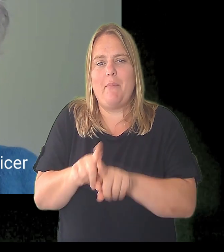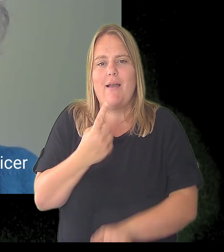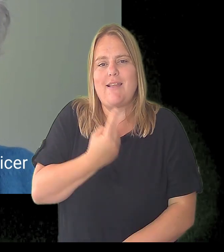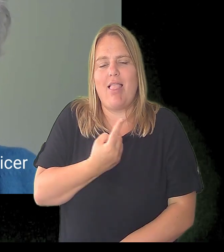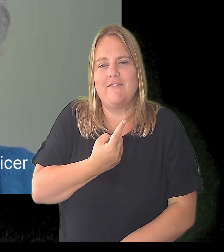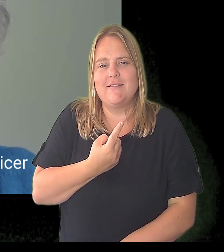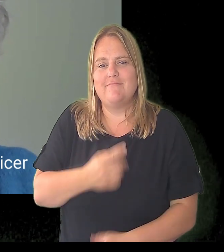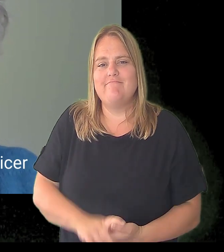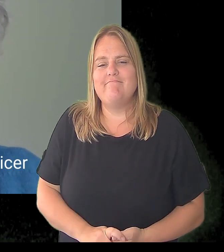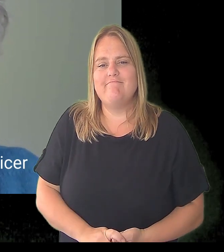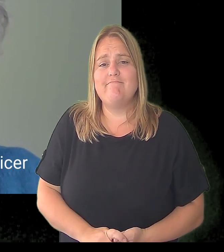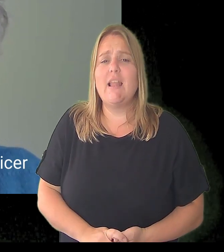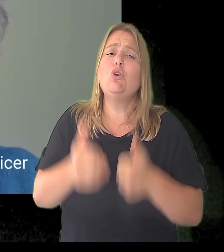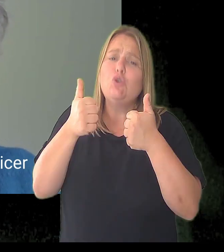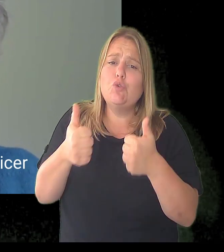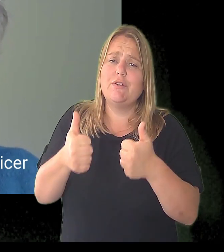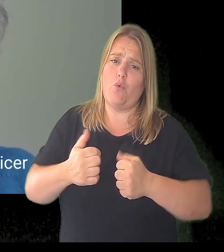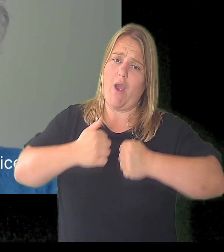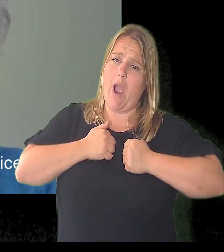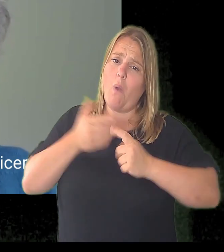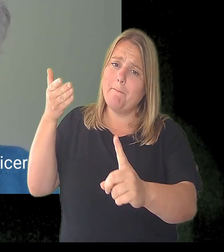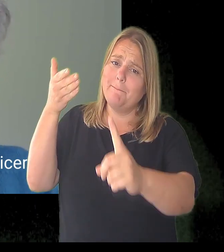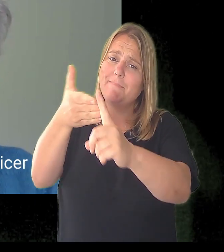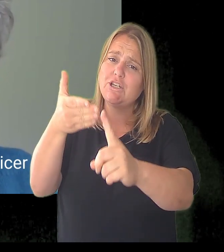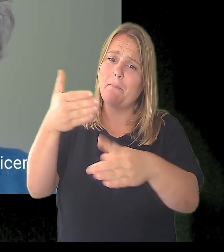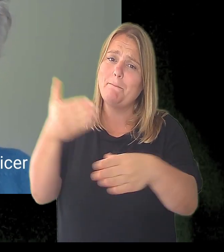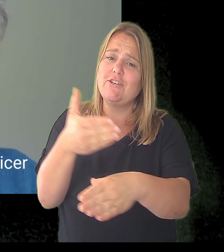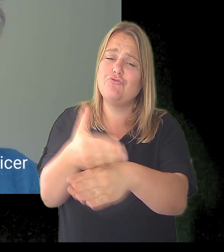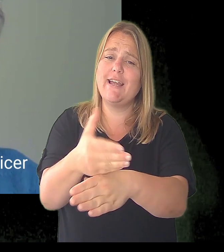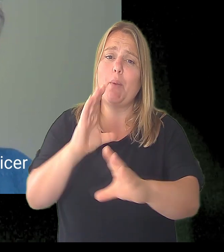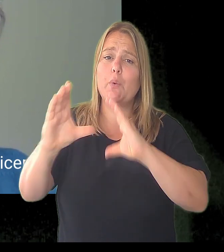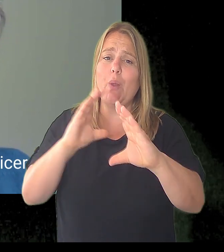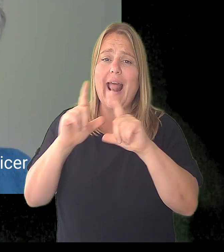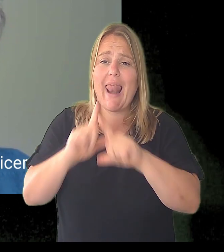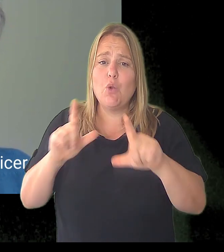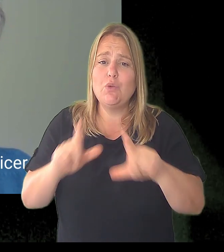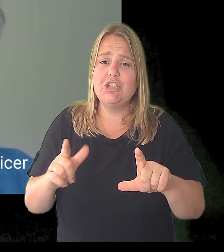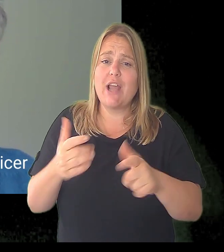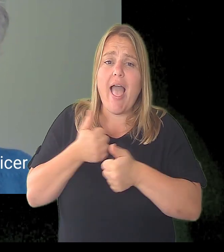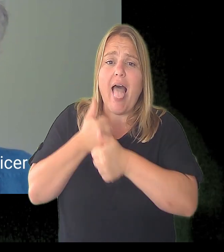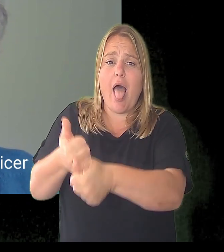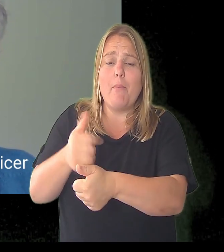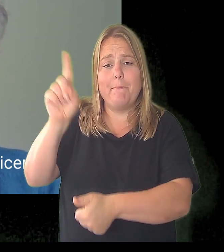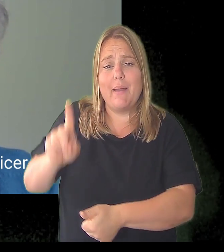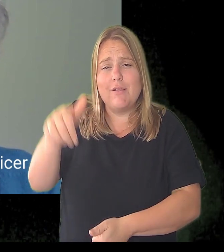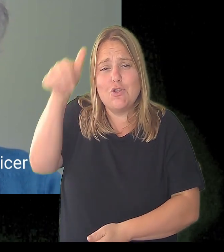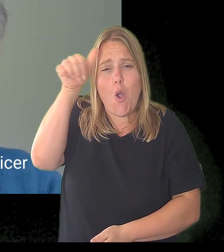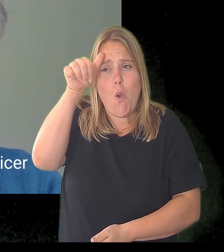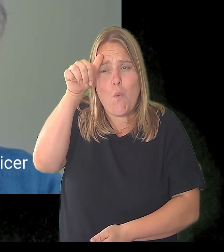ourselves across all our differences. It's good for our mission and our ministry to communicate in language that